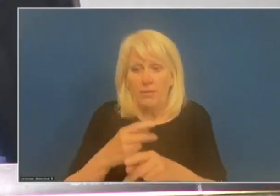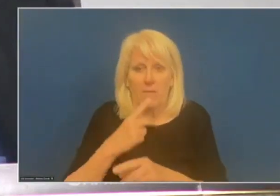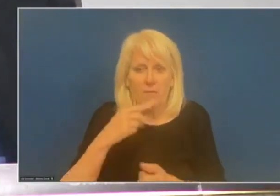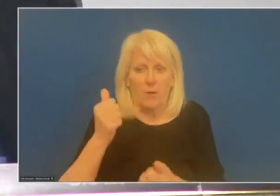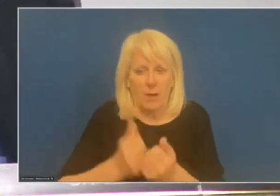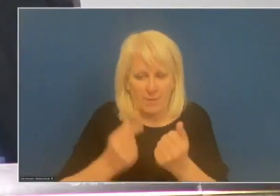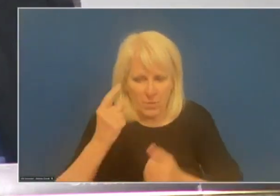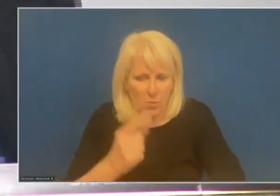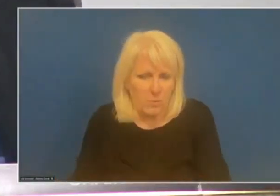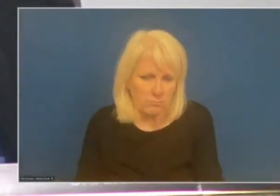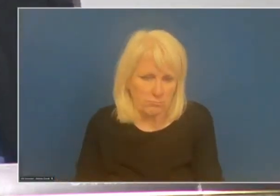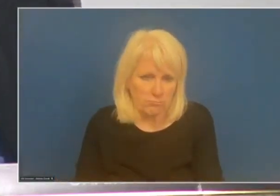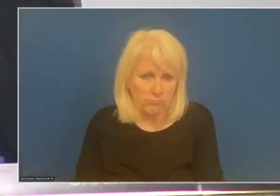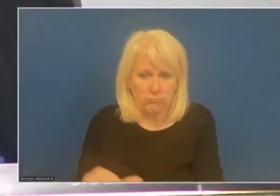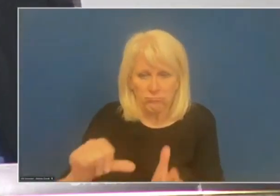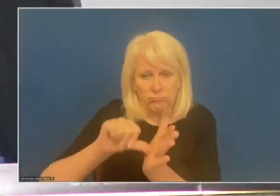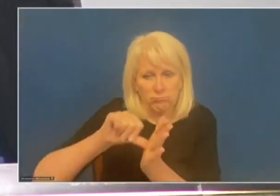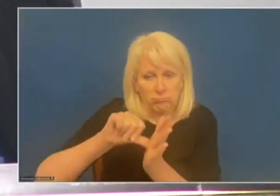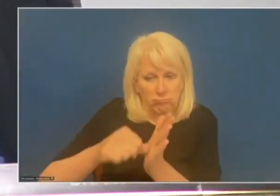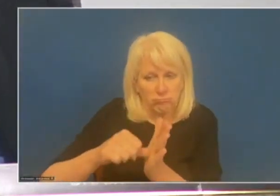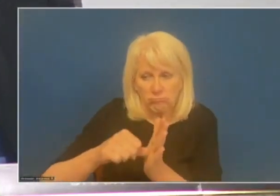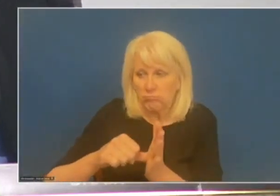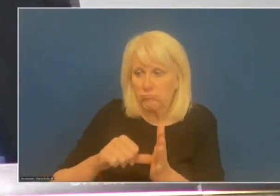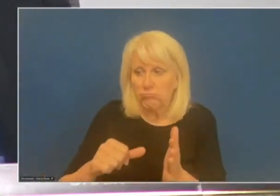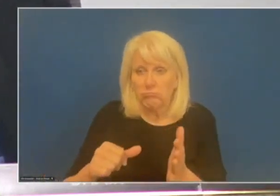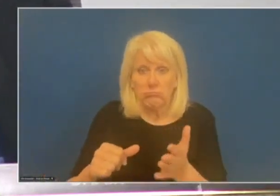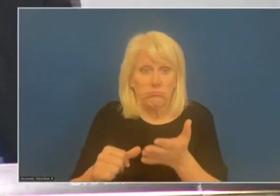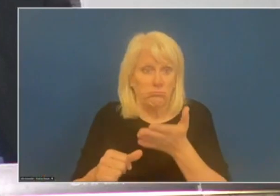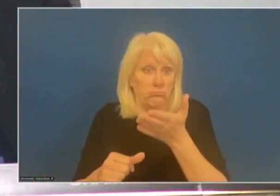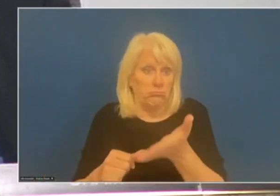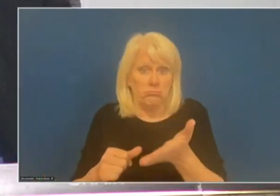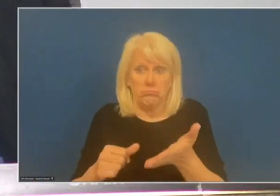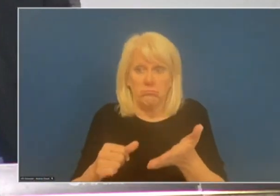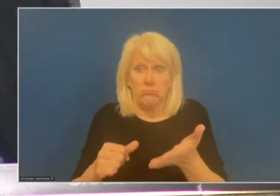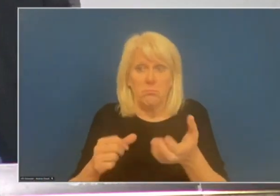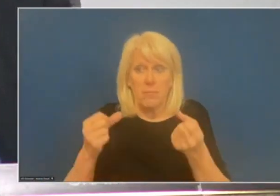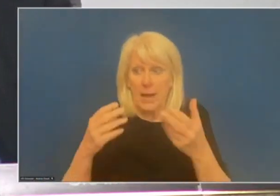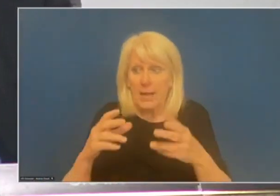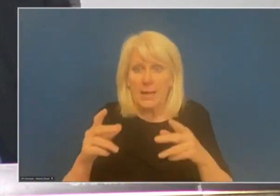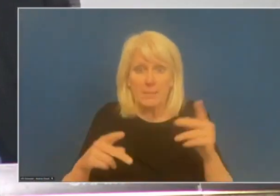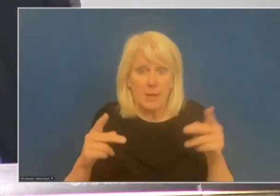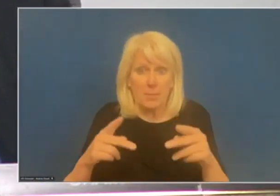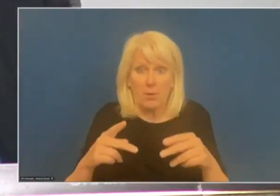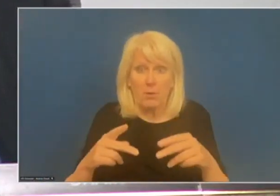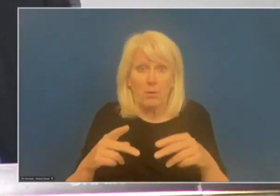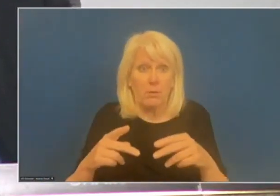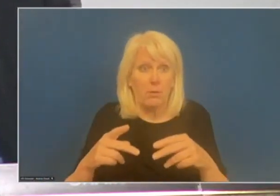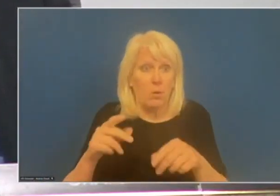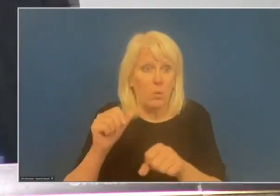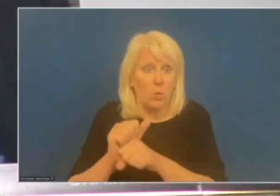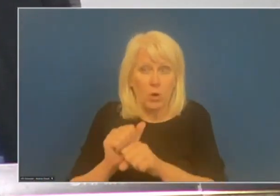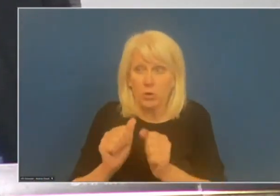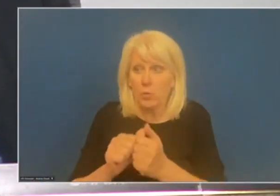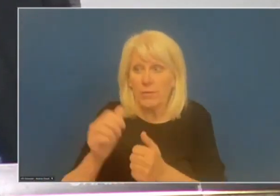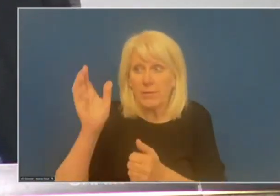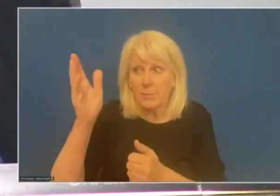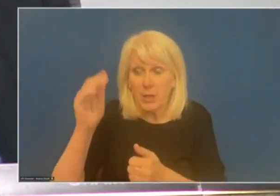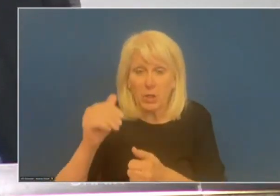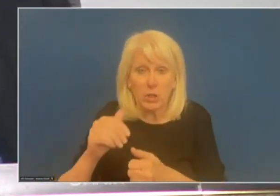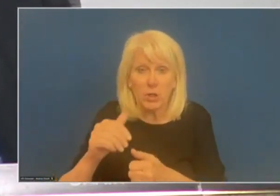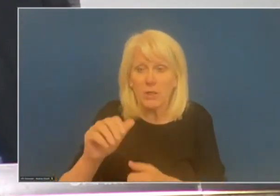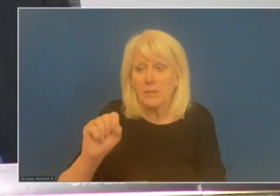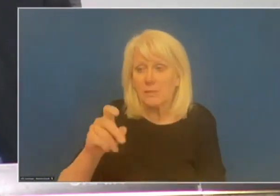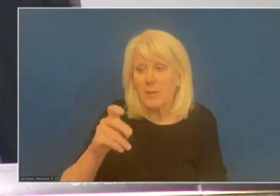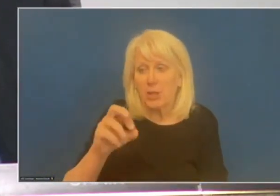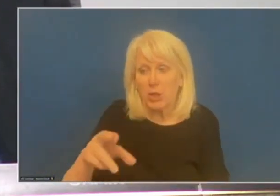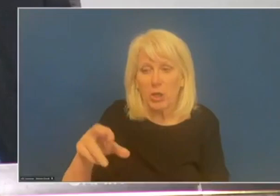I want to emphasize that many caring, smart, and experienced people worked with the Speaker and the Speaker's team and our Attorney